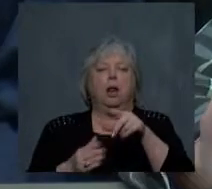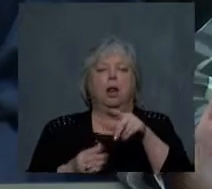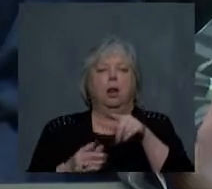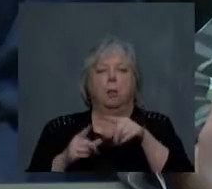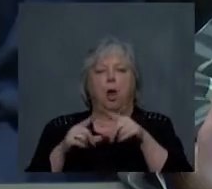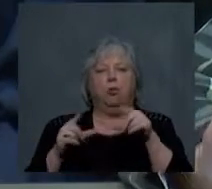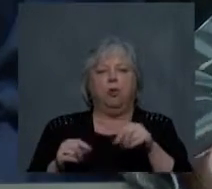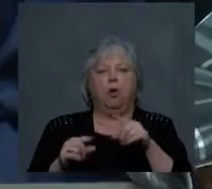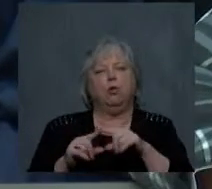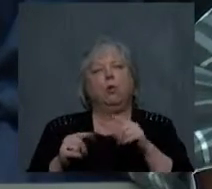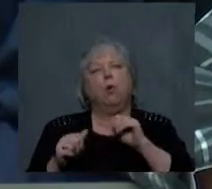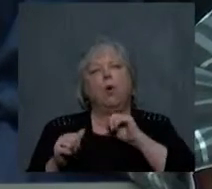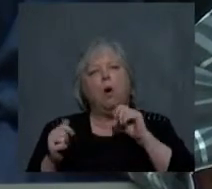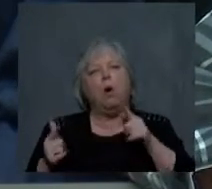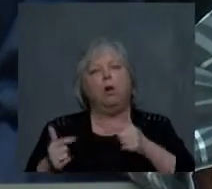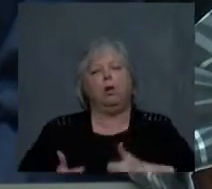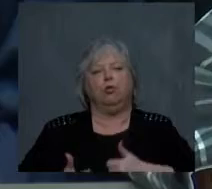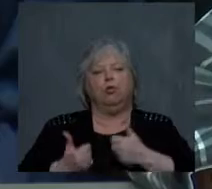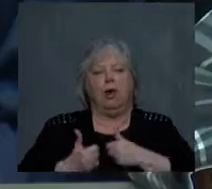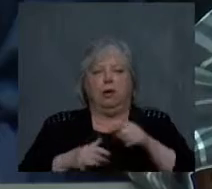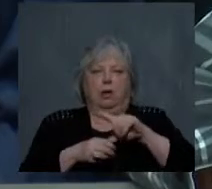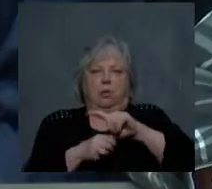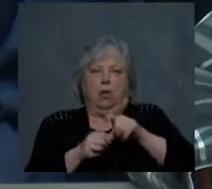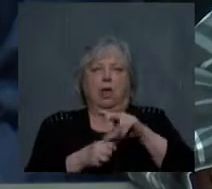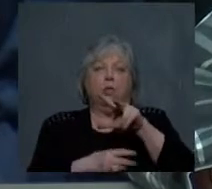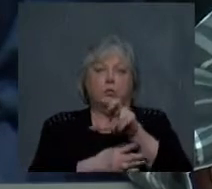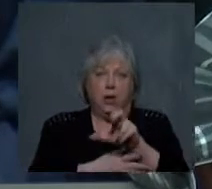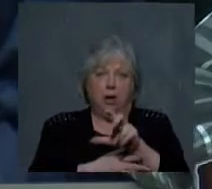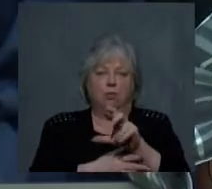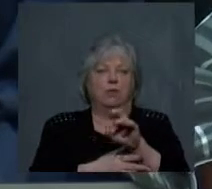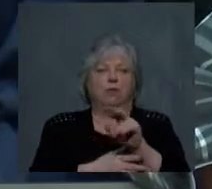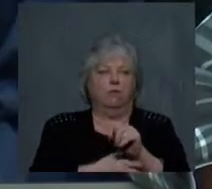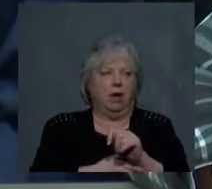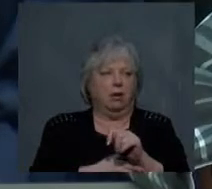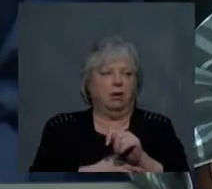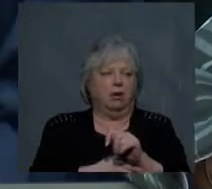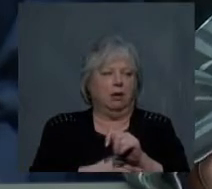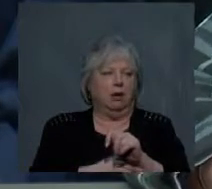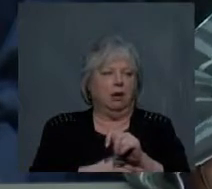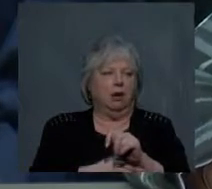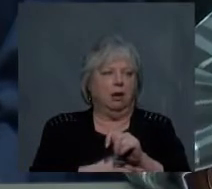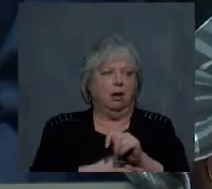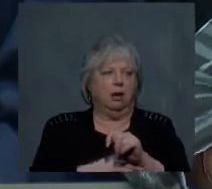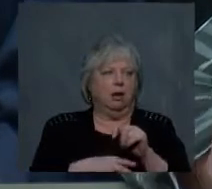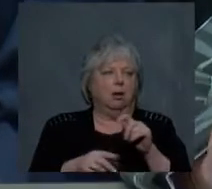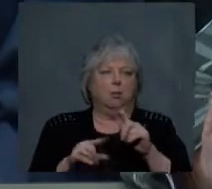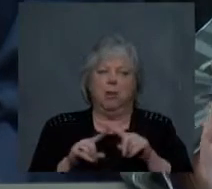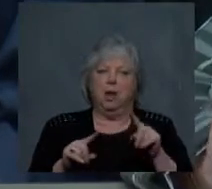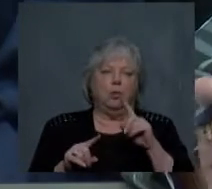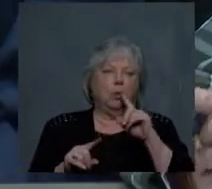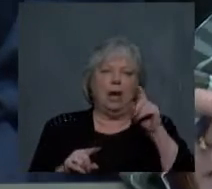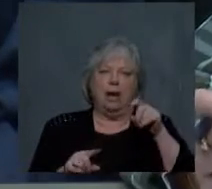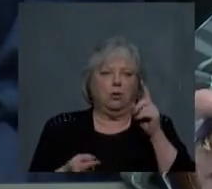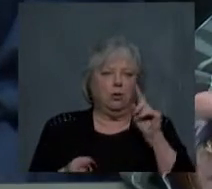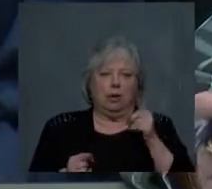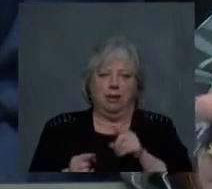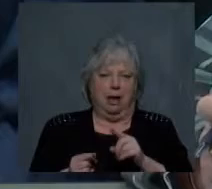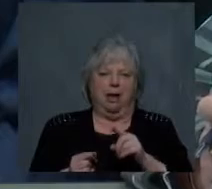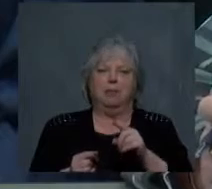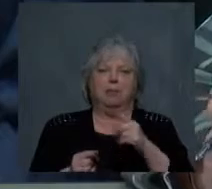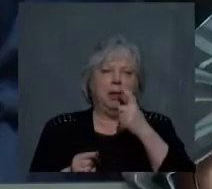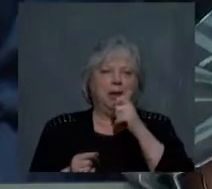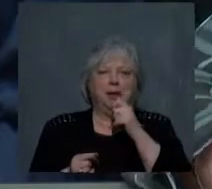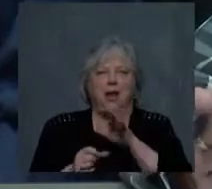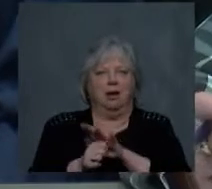all addresses within 300 feet. And, you know, but short-staffed, we had to quit that. We